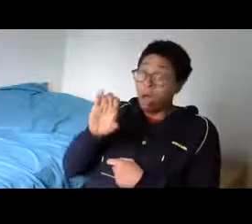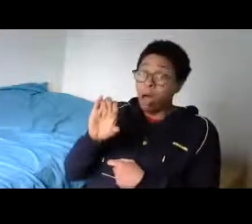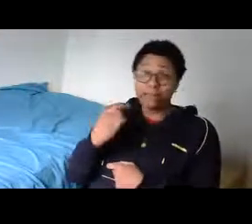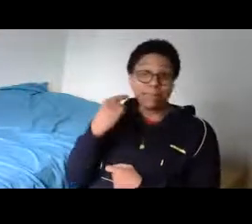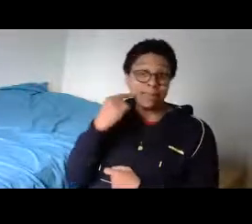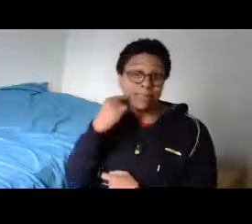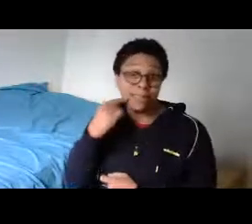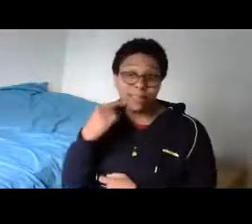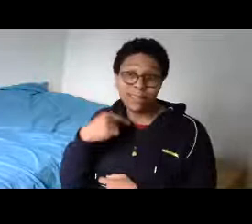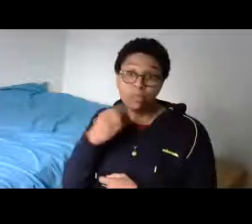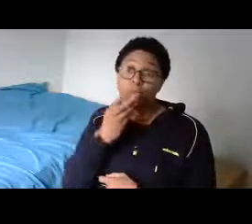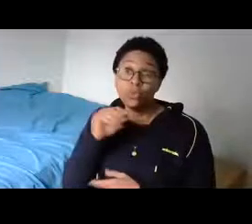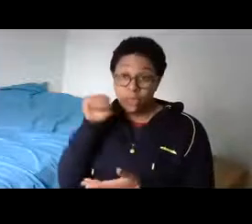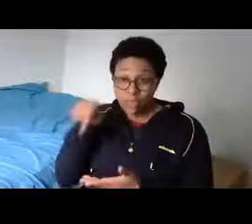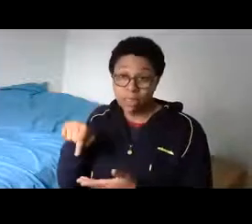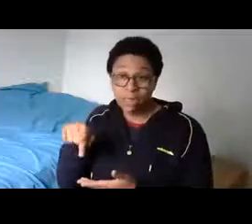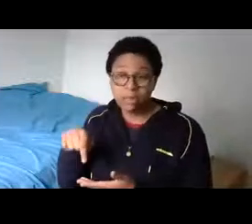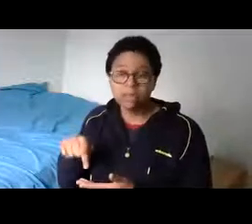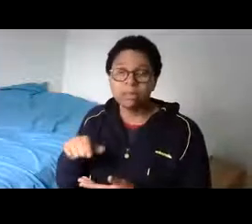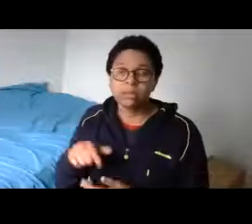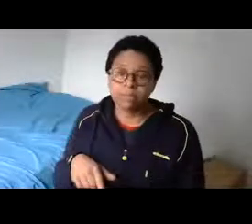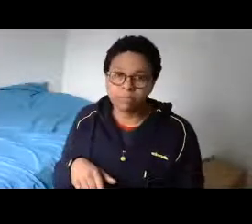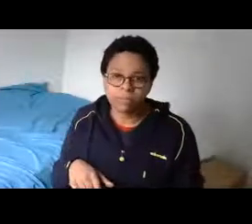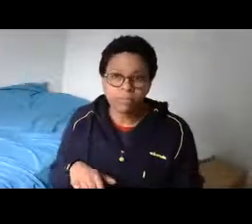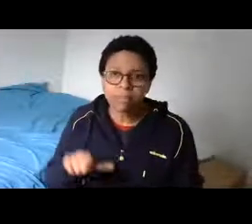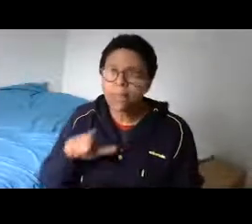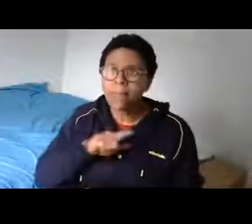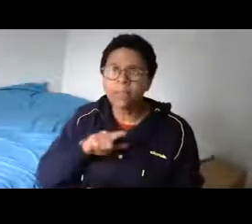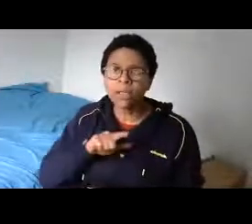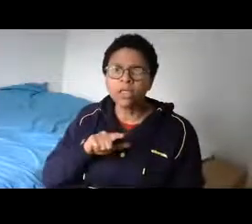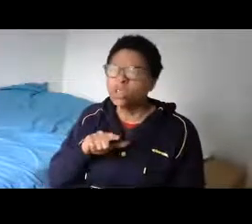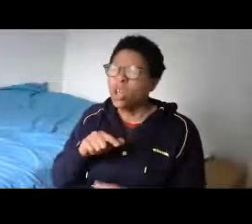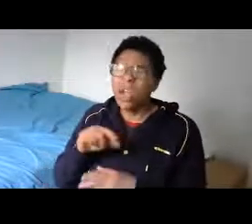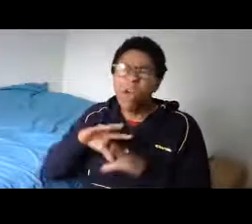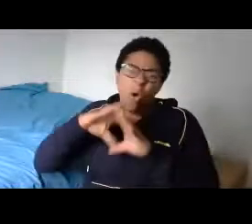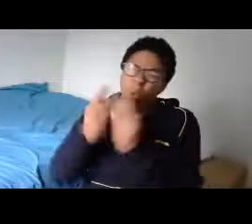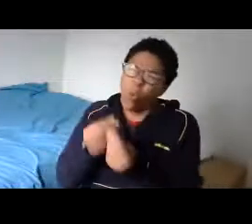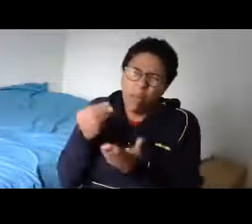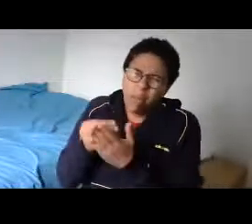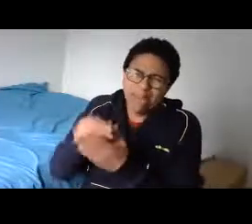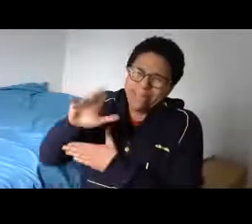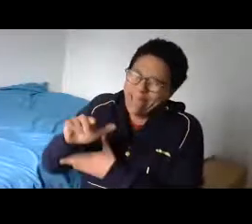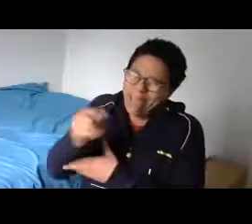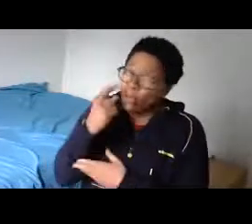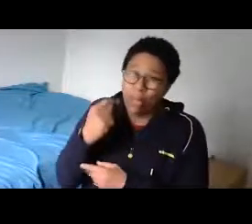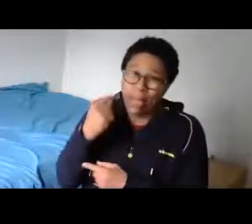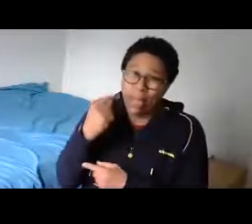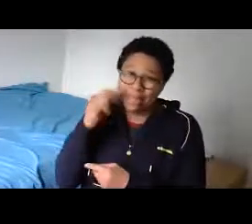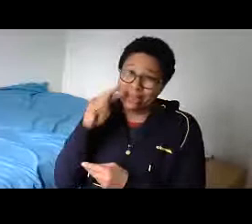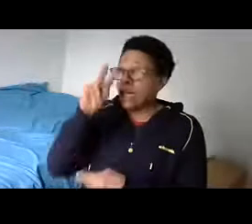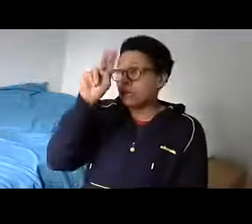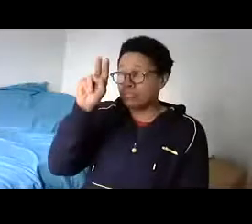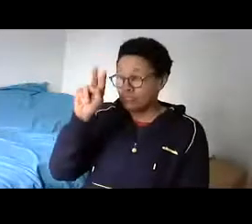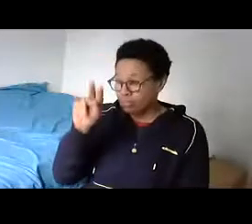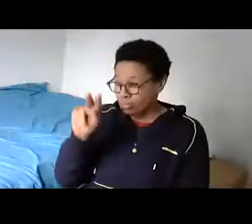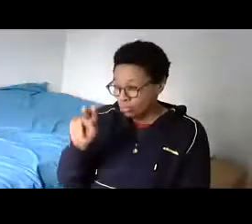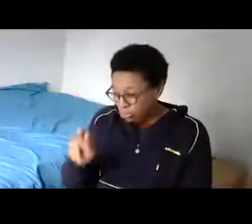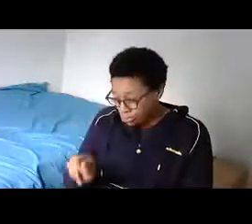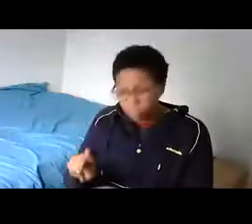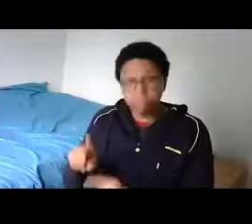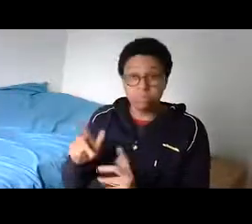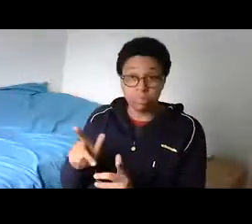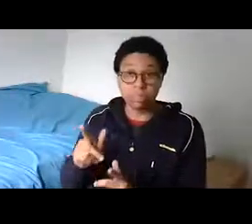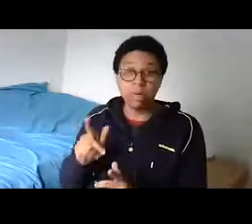to collect as much and keep as much monitoring information as people who have bank account.